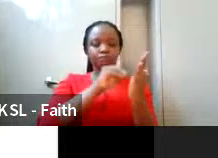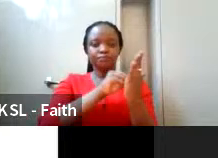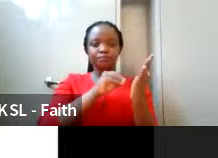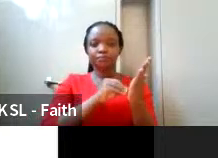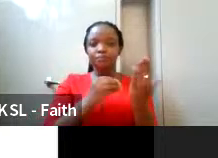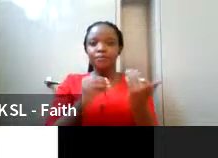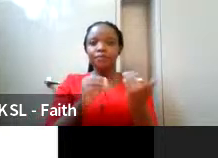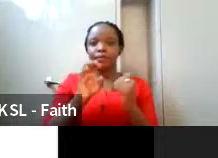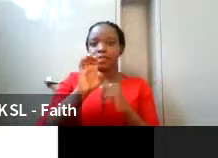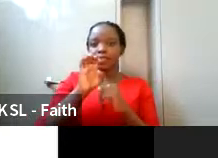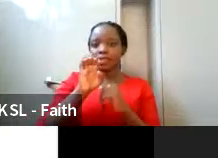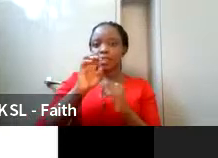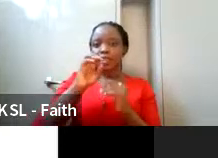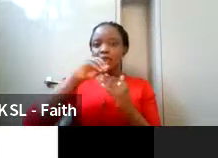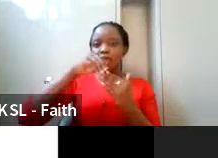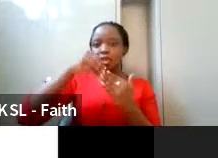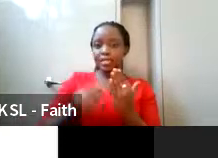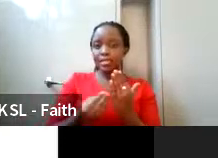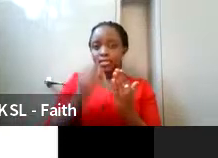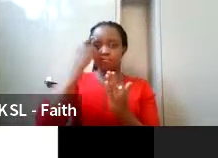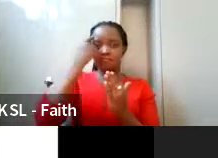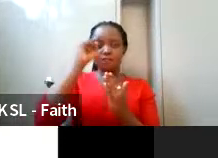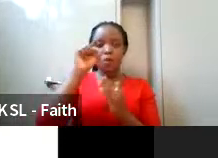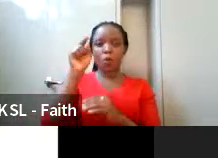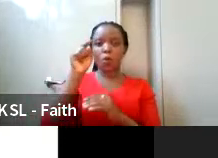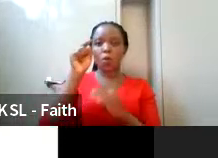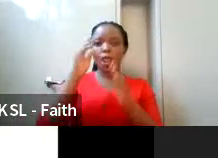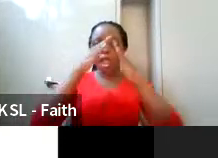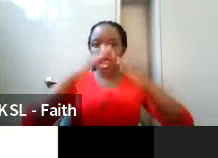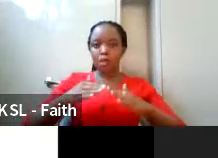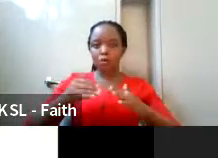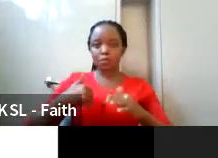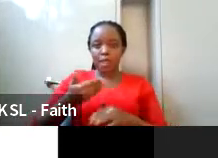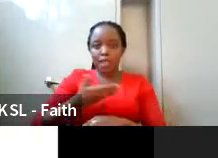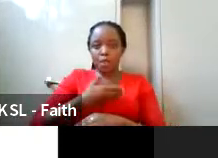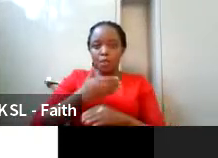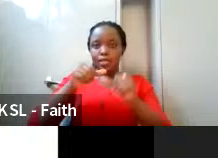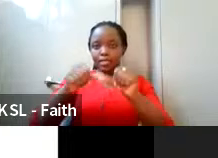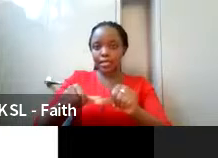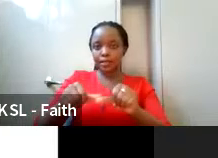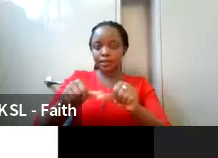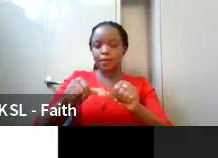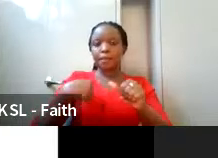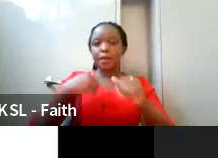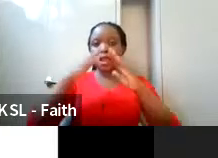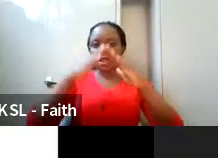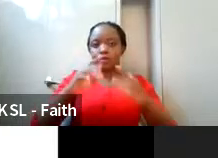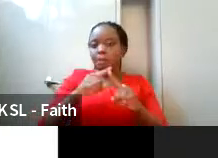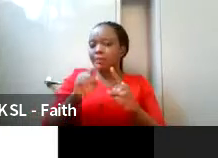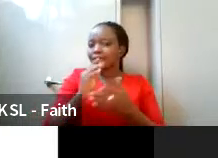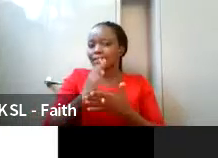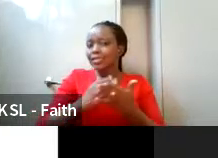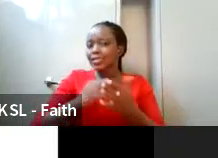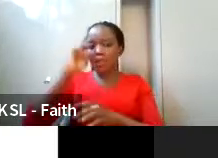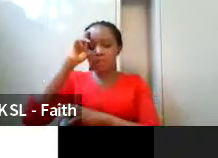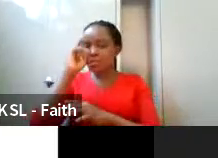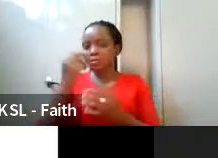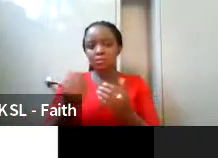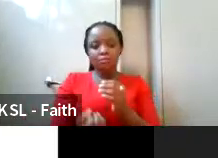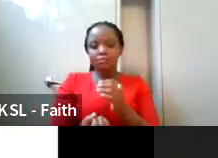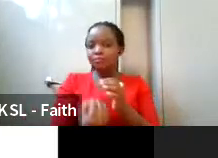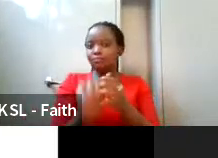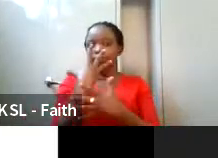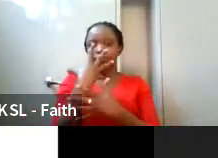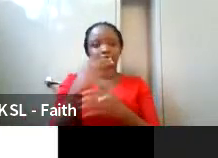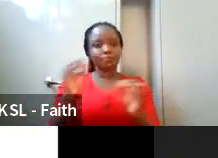the invoice for rent for my premises. But for some reason, it was not coming through. So I went